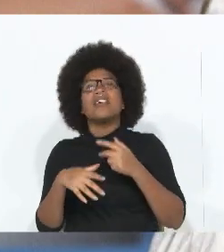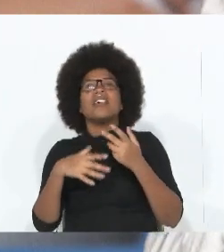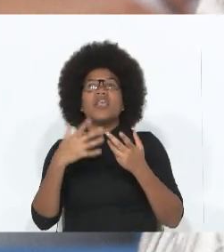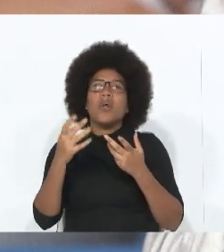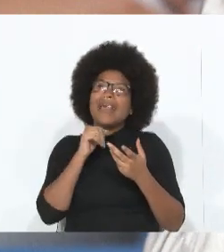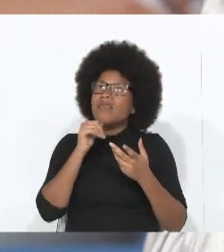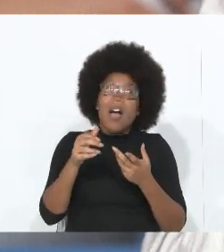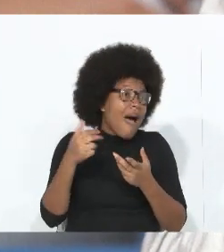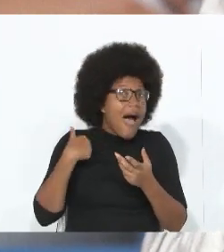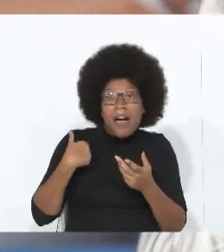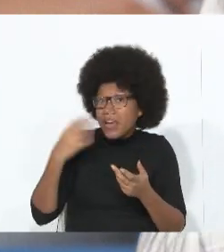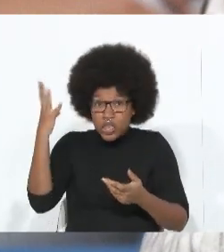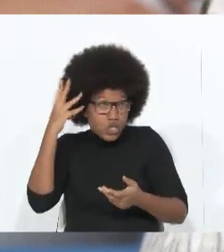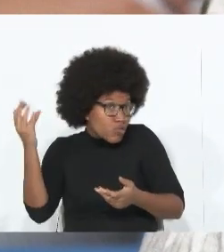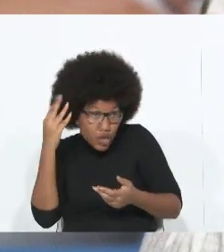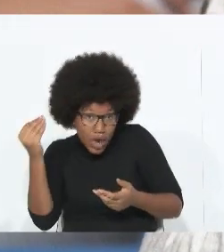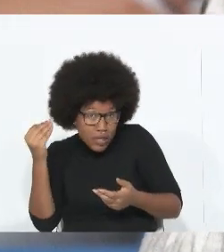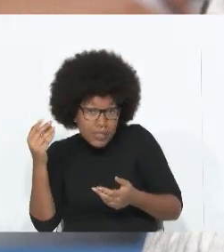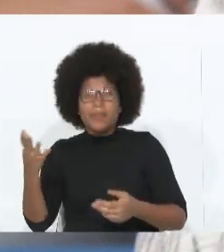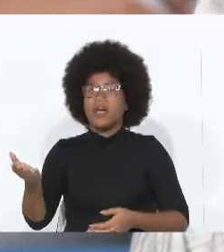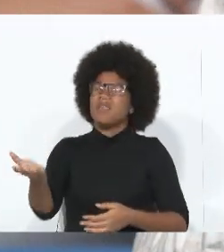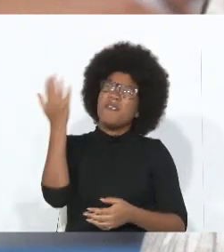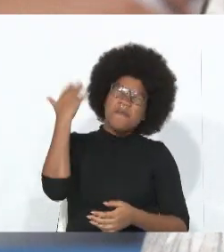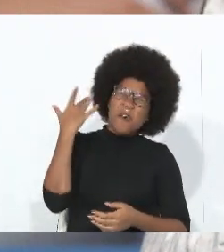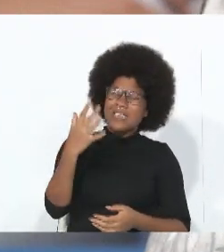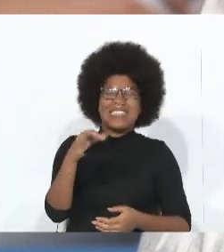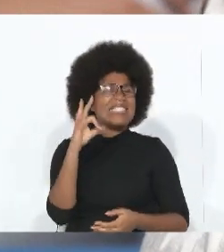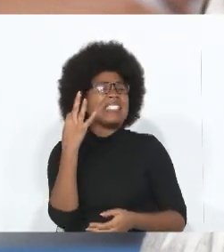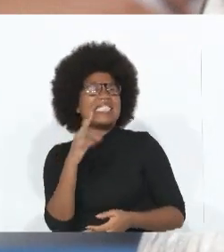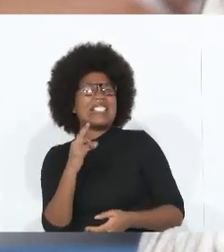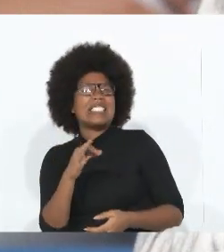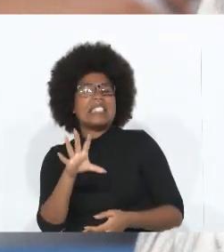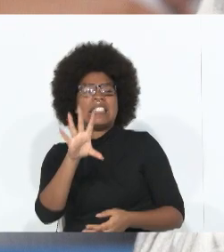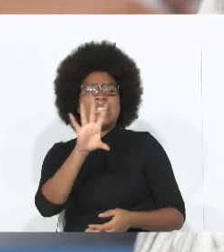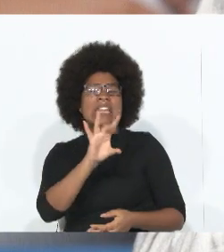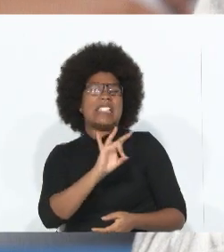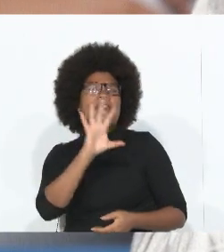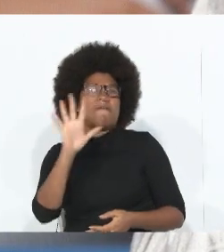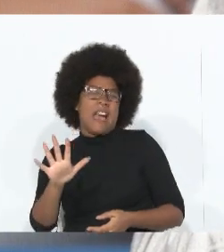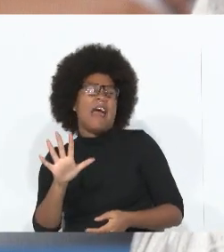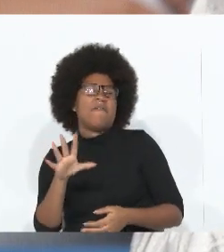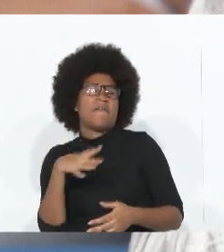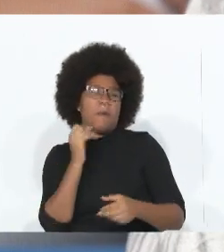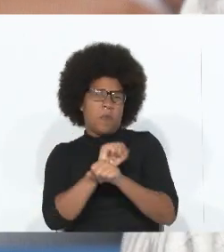glass because I have since 1985 been working in front of a piece of glass, but